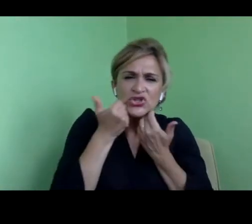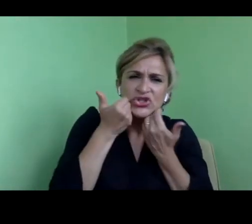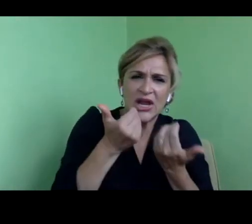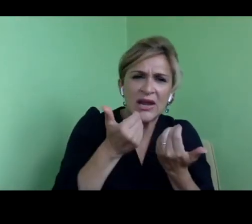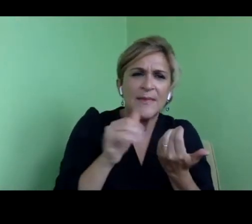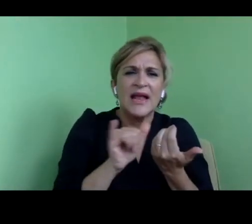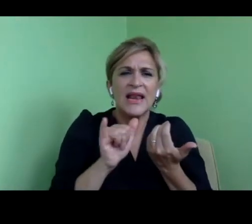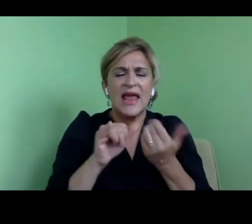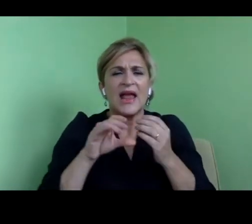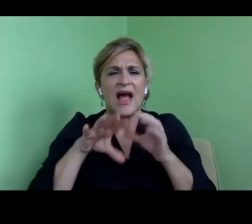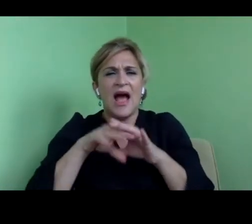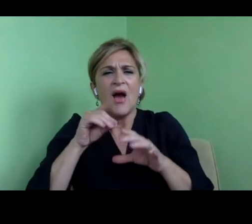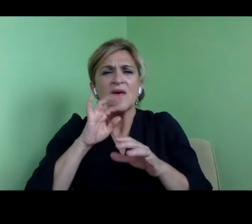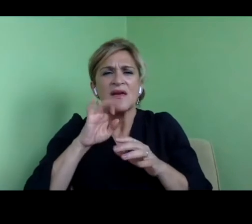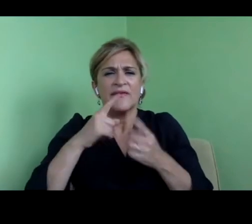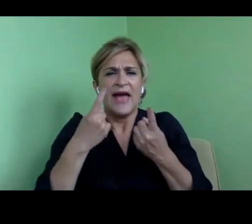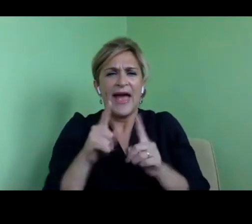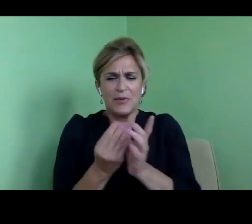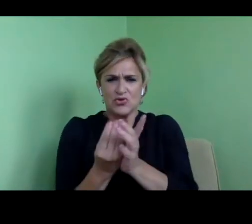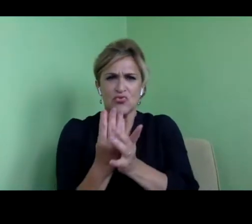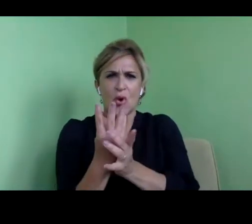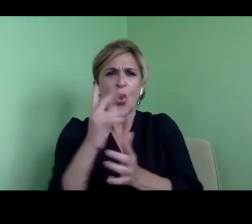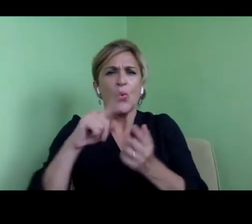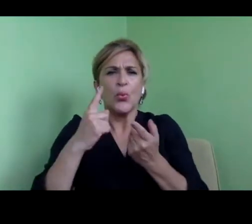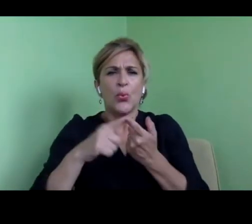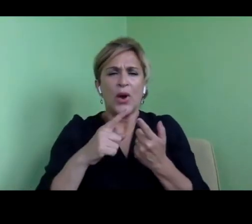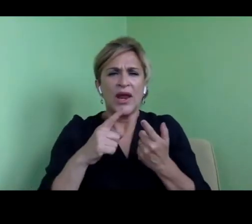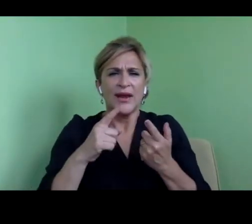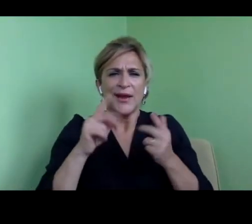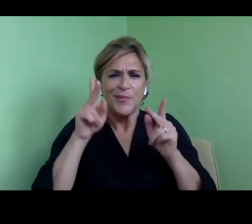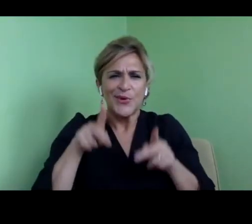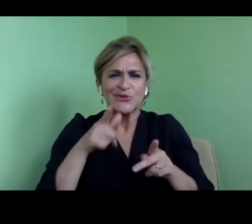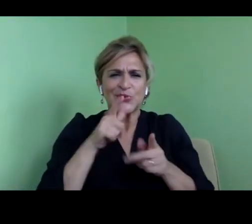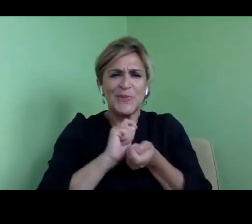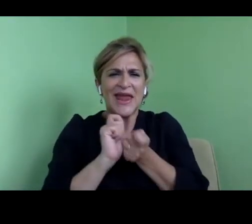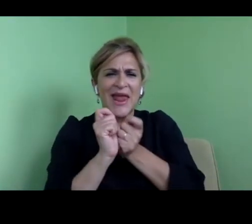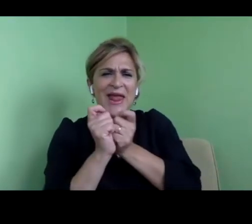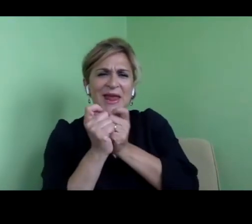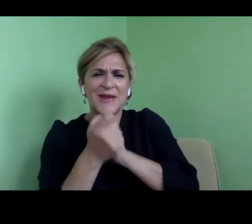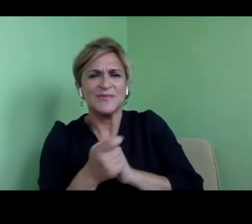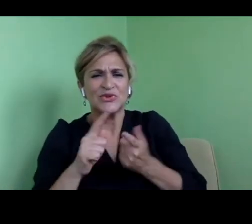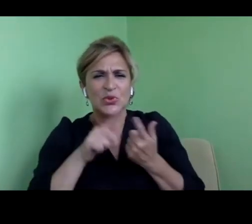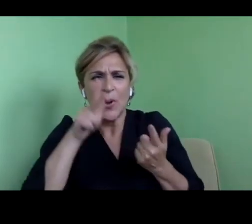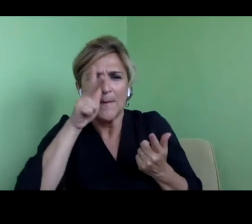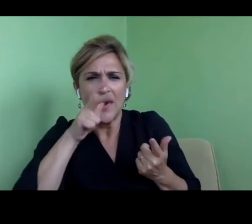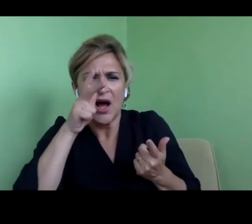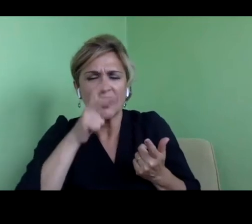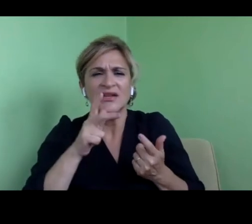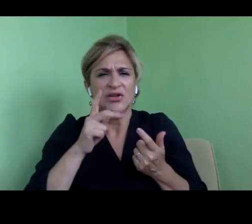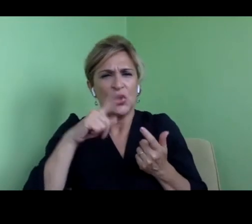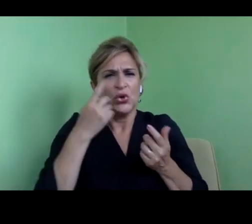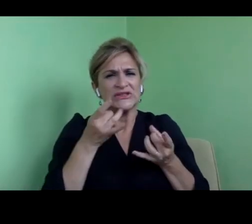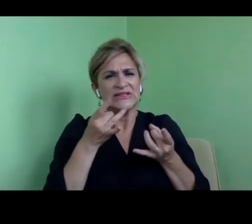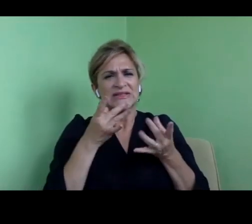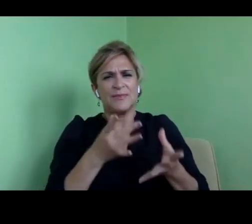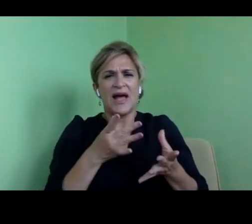Kafka's metamorphosis, when a human being is transformed into a bug, we became pariahs, the despised, choosing to wear in